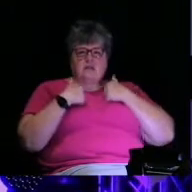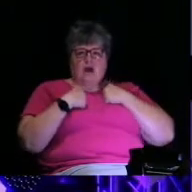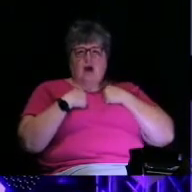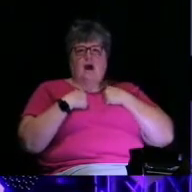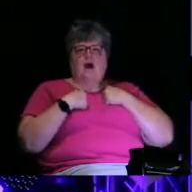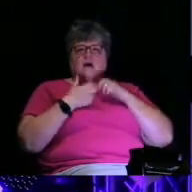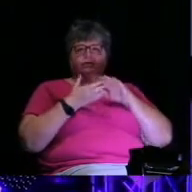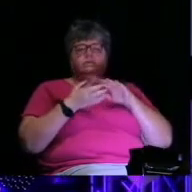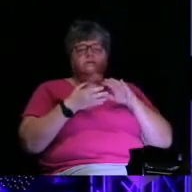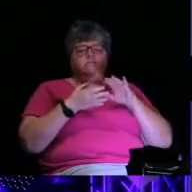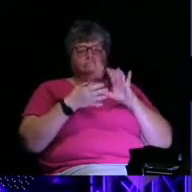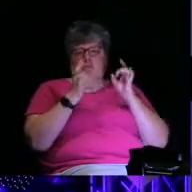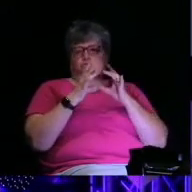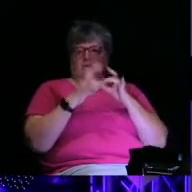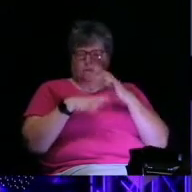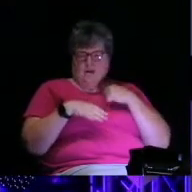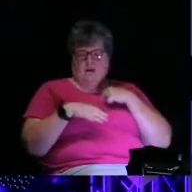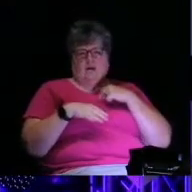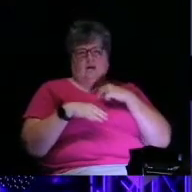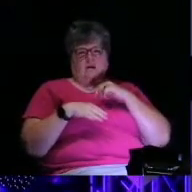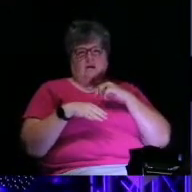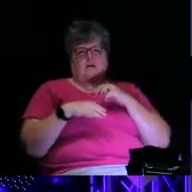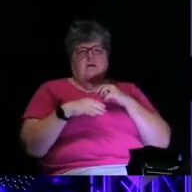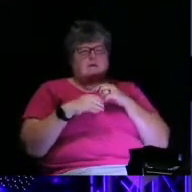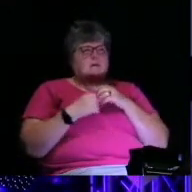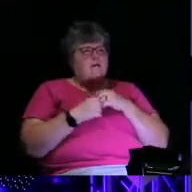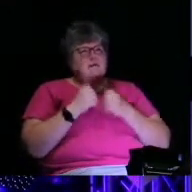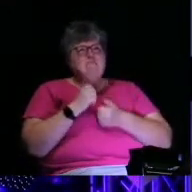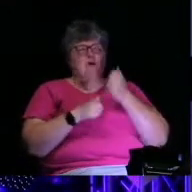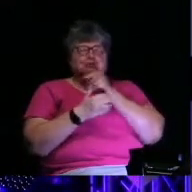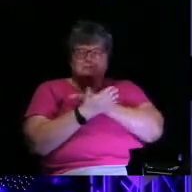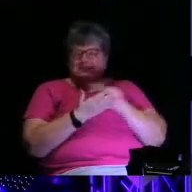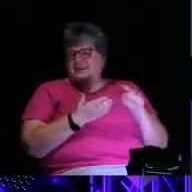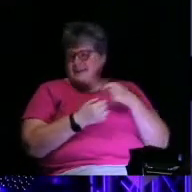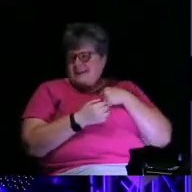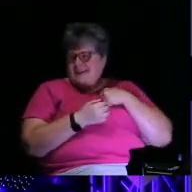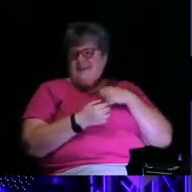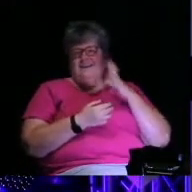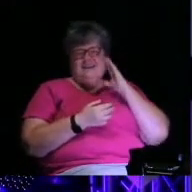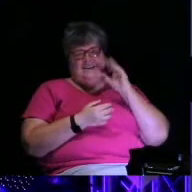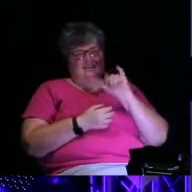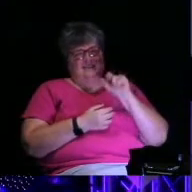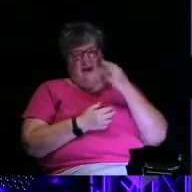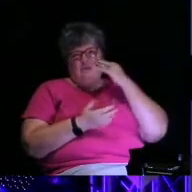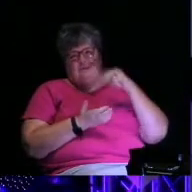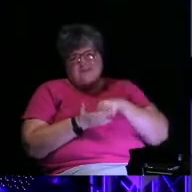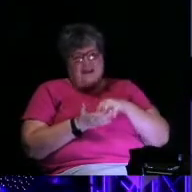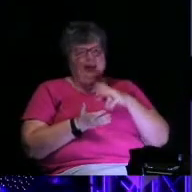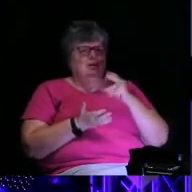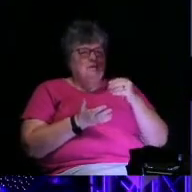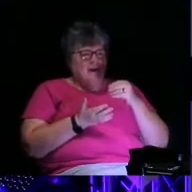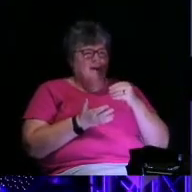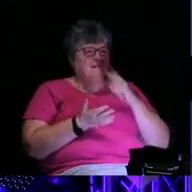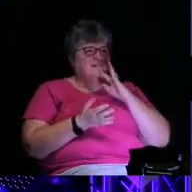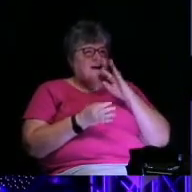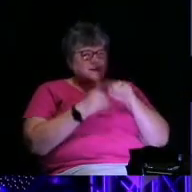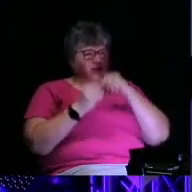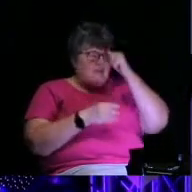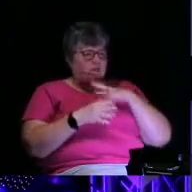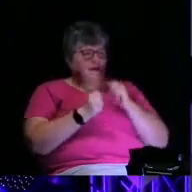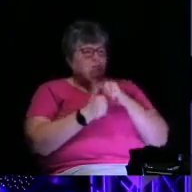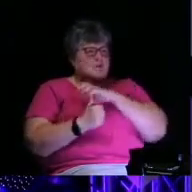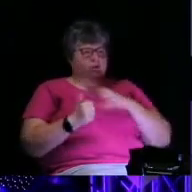a message, all right? This is not going to happen every week, but most weeks, right? I'll be preaching, and then Doug will stand up and take confessions and lead people to Christ. And it's going to be